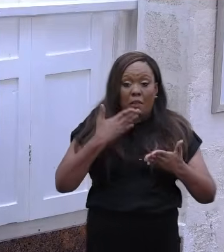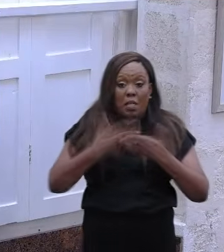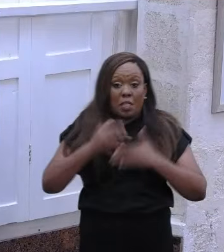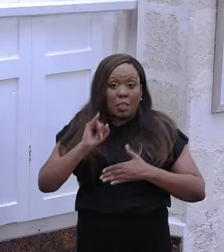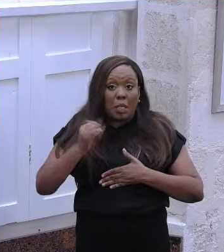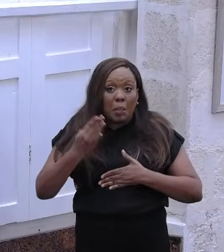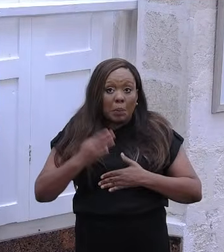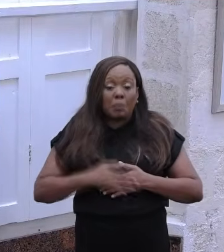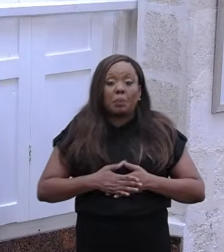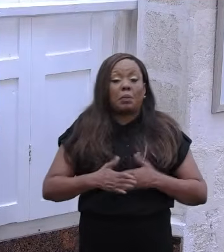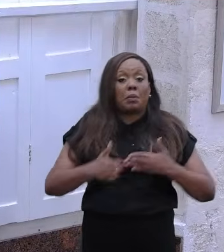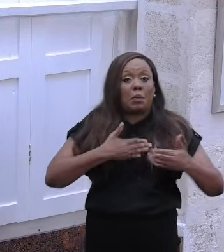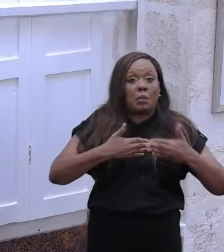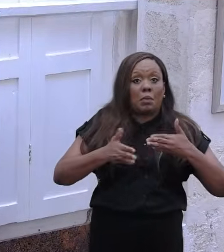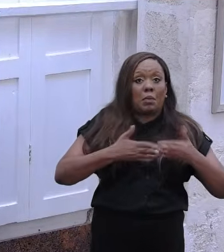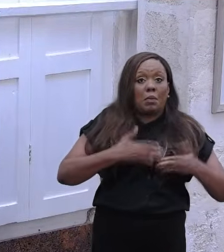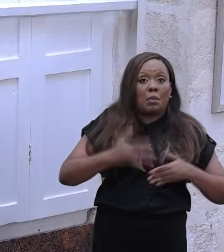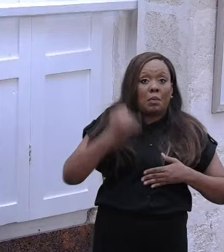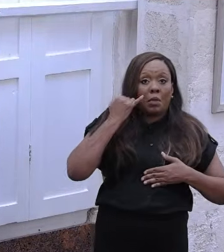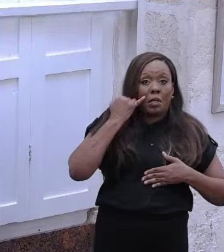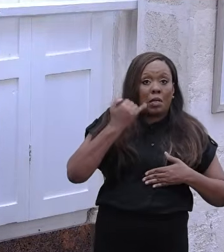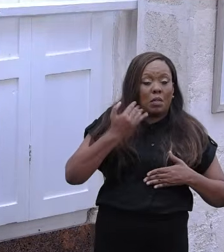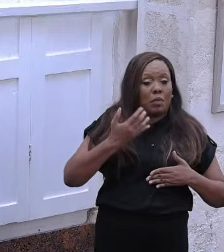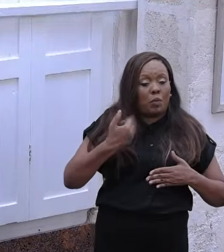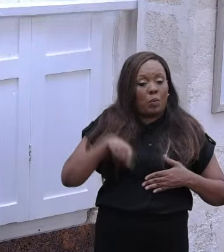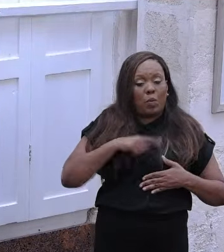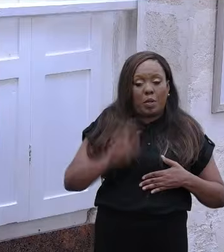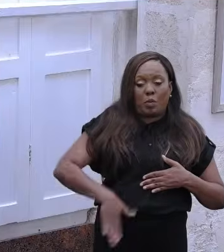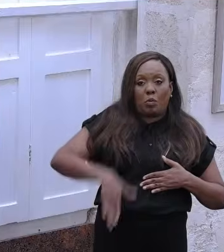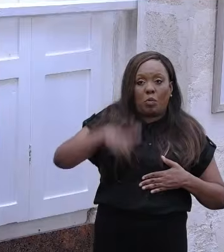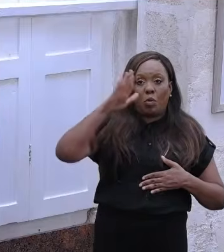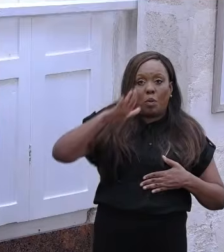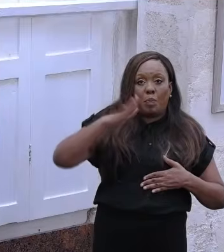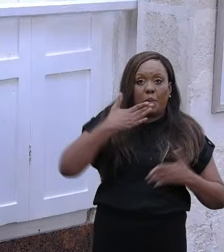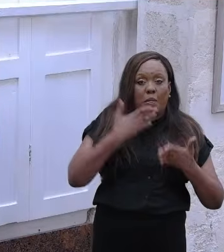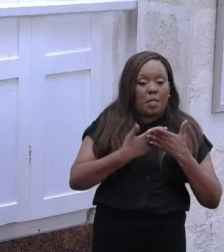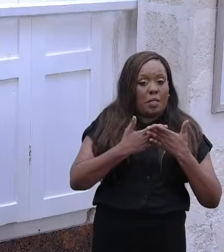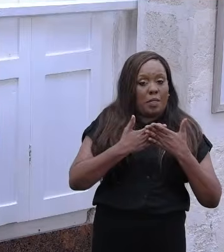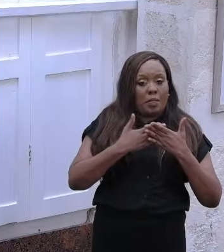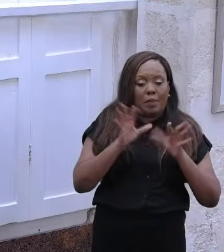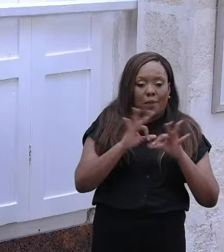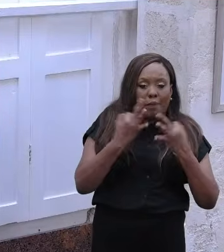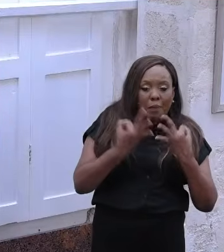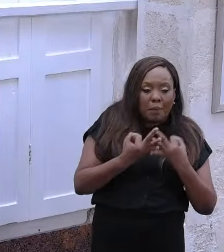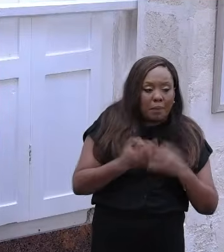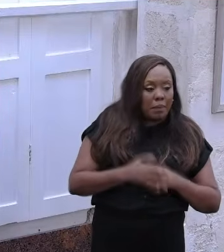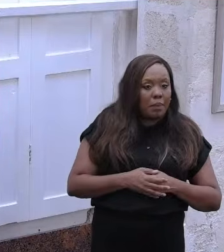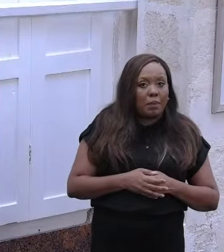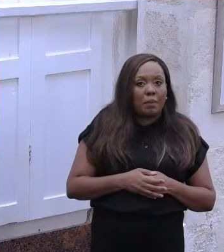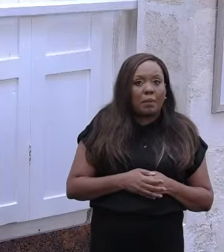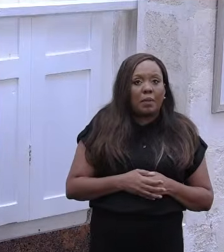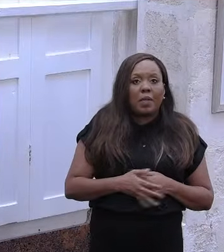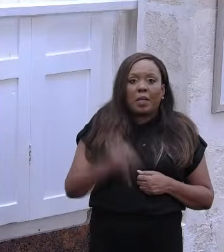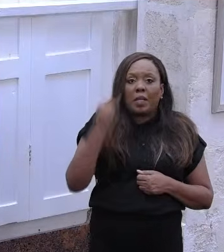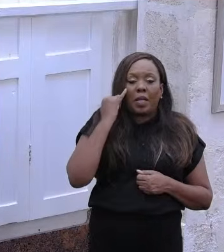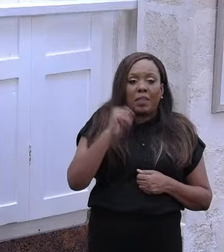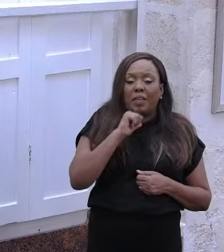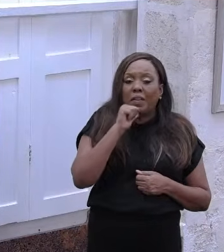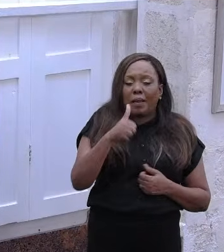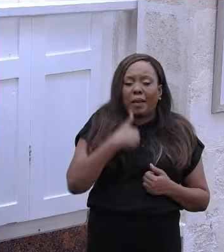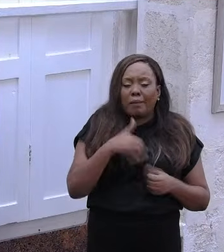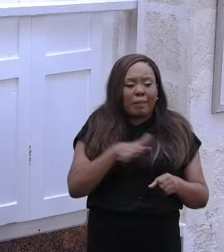we're living in wonderful circumstances, as long as we do not have sufficient population to